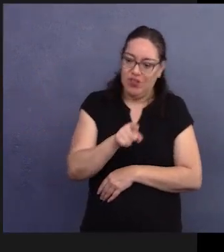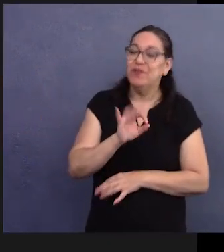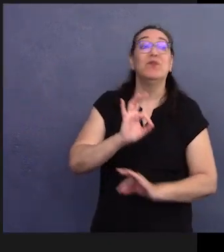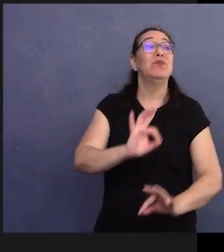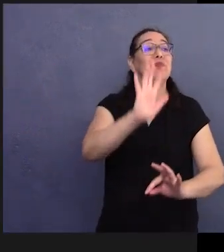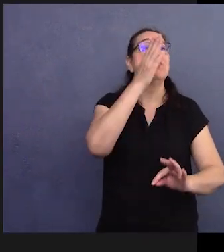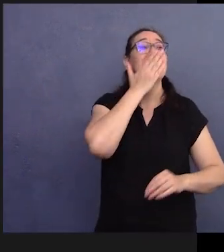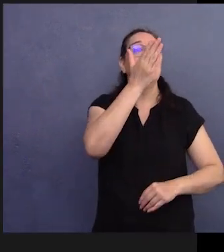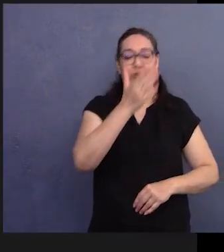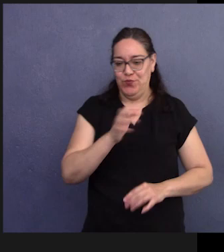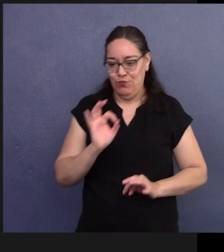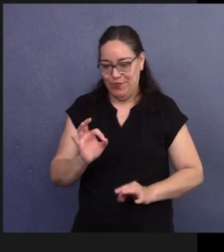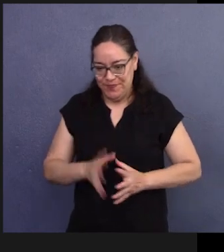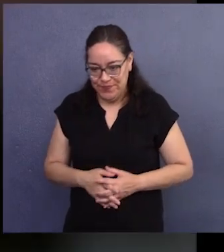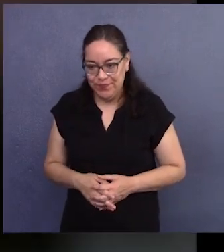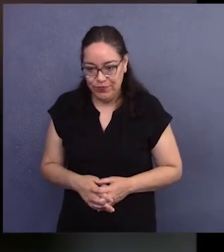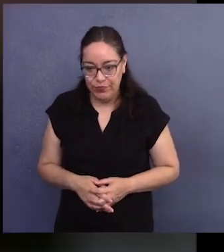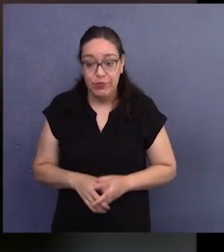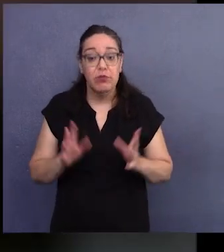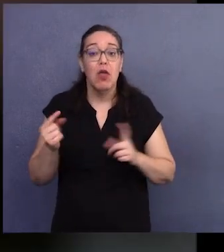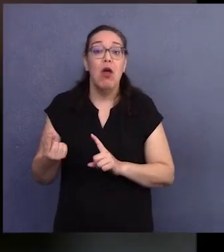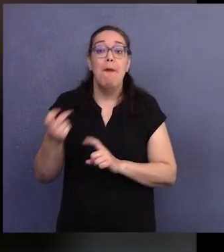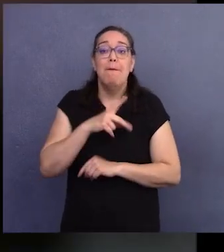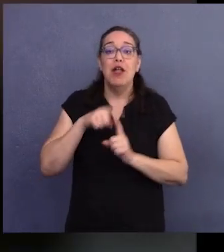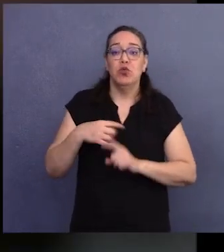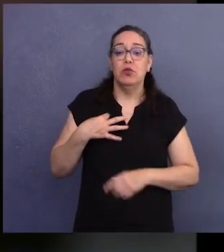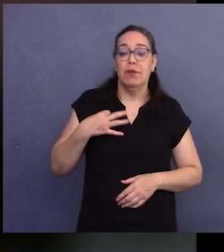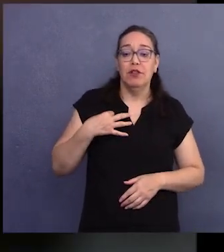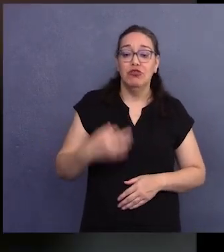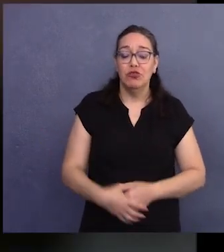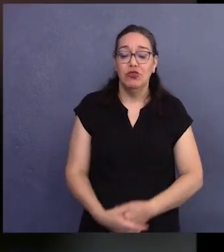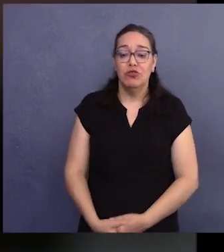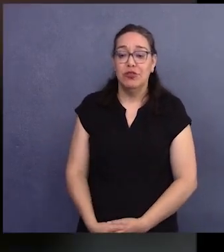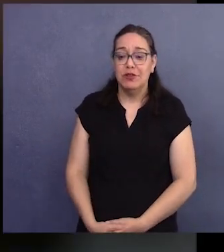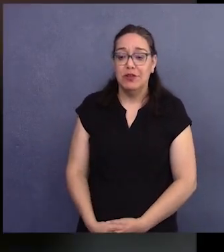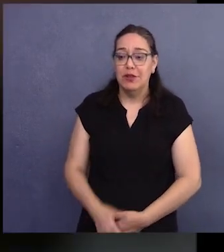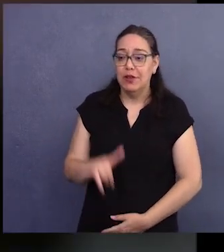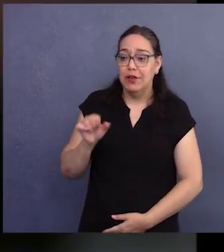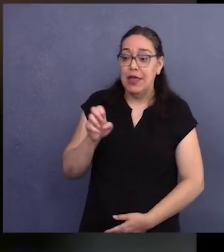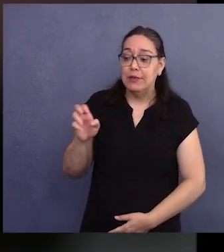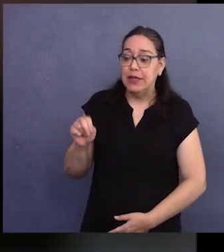you. Great. Okay, can we go back to the application, Yasmin?